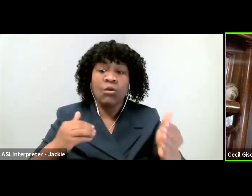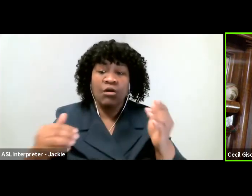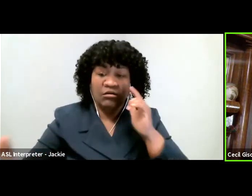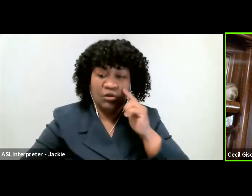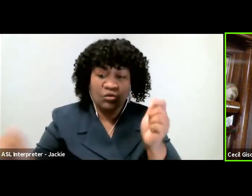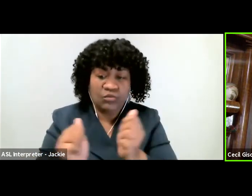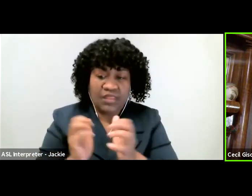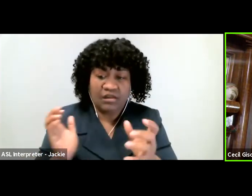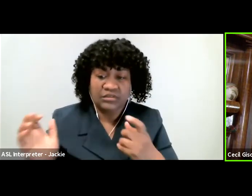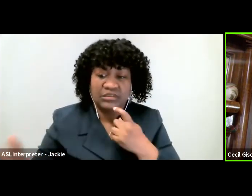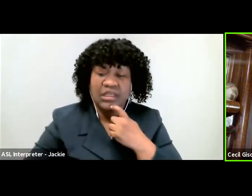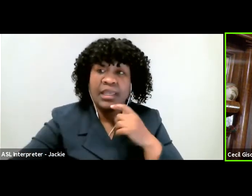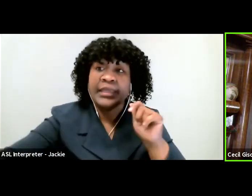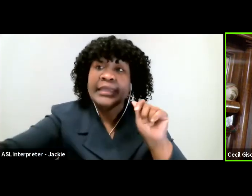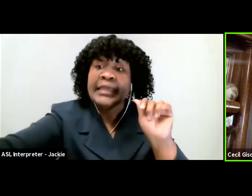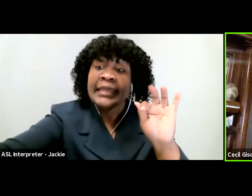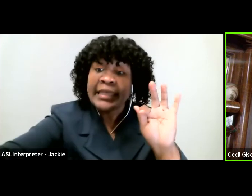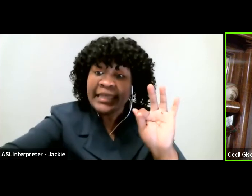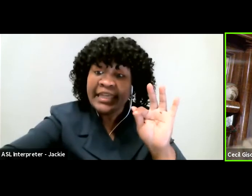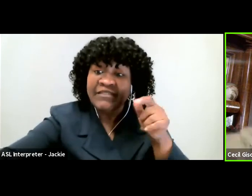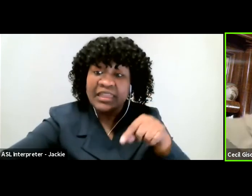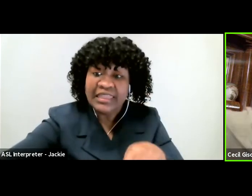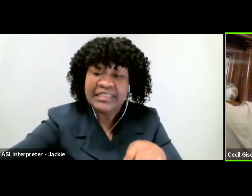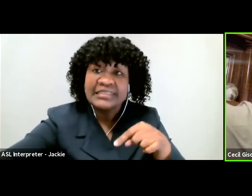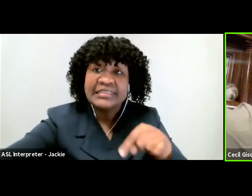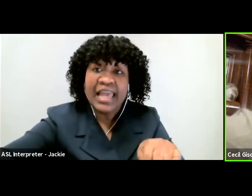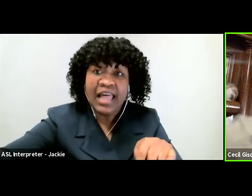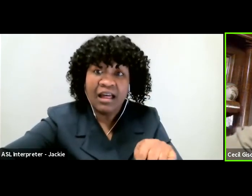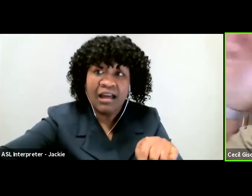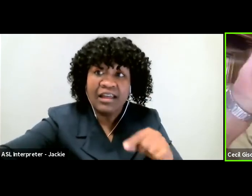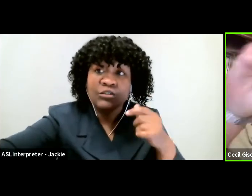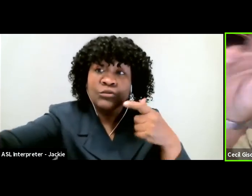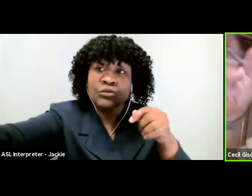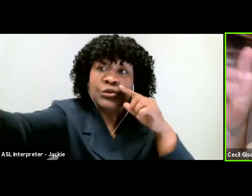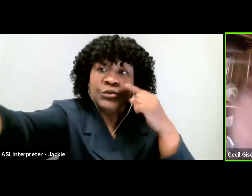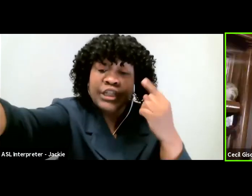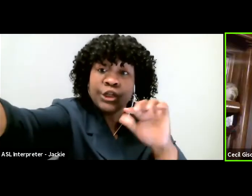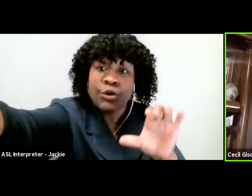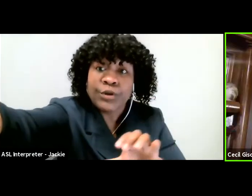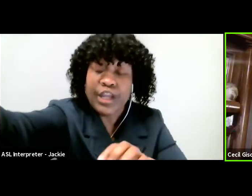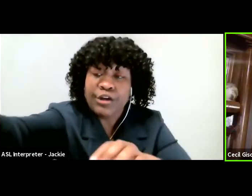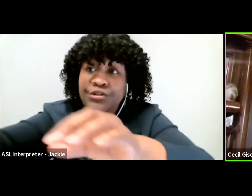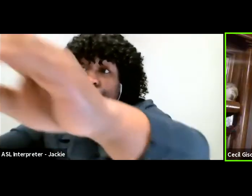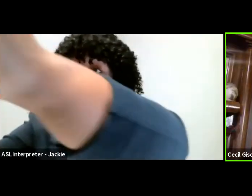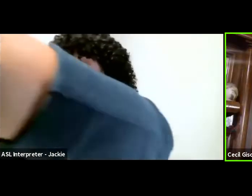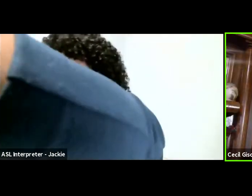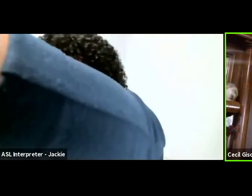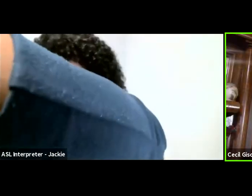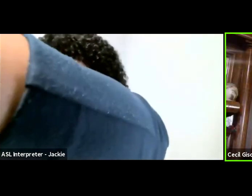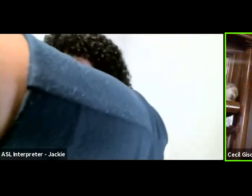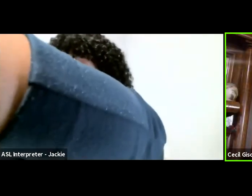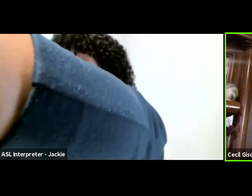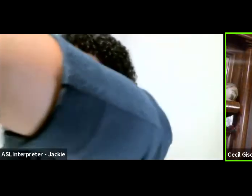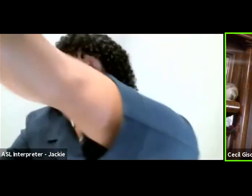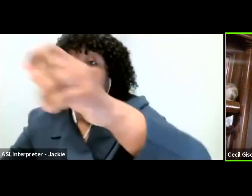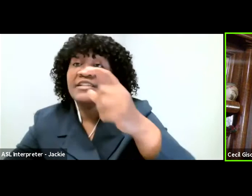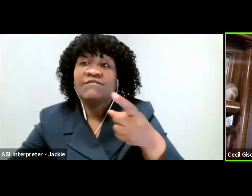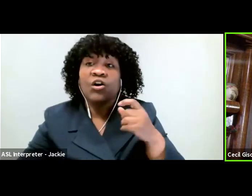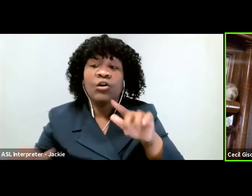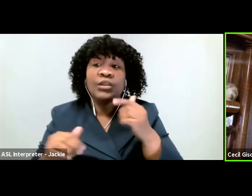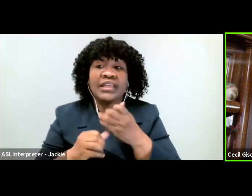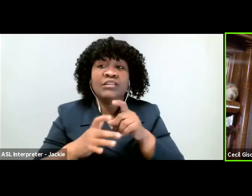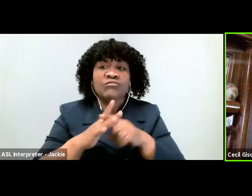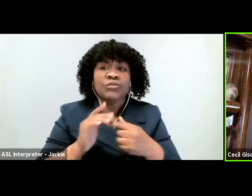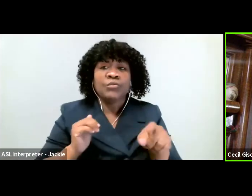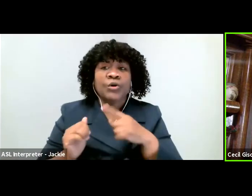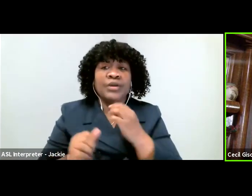goes without saying. If this is allied to the Negro character, it's far from original. I'd only get to where